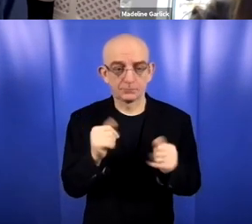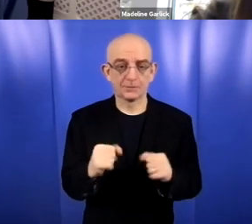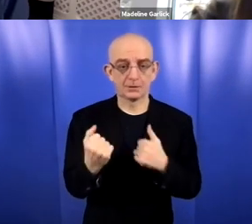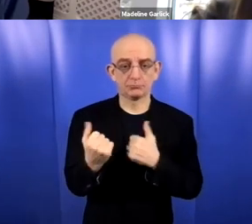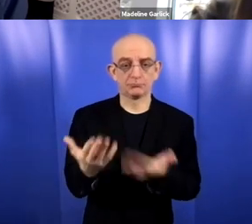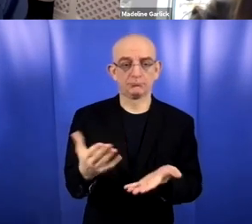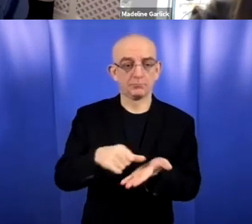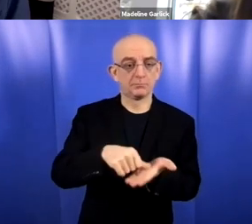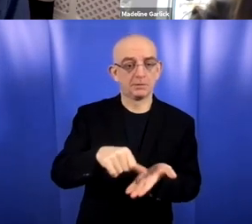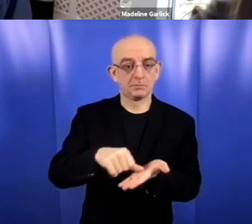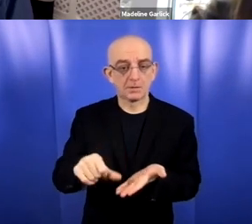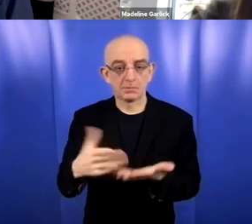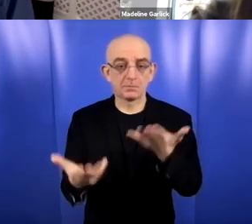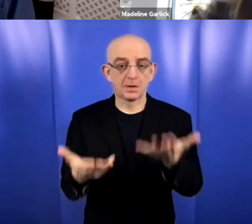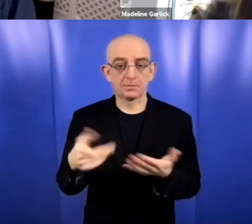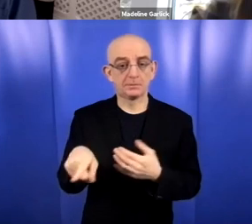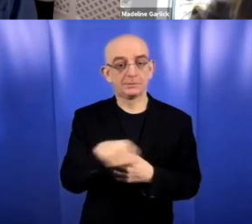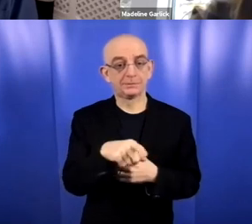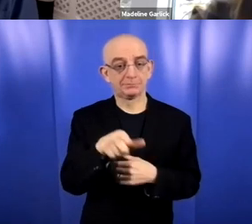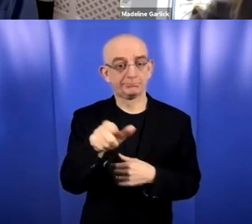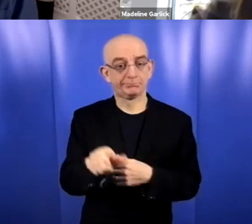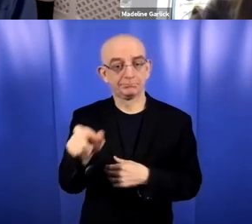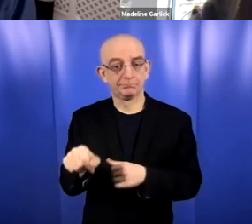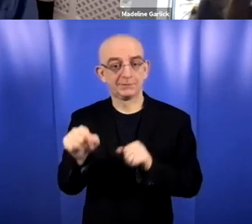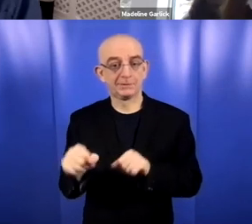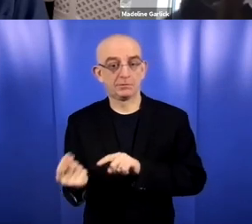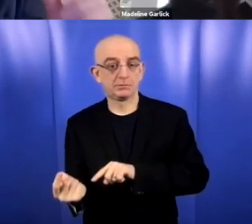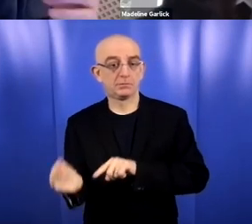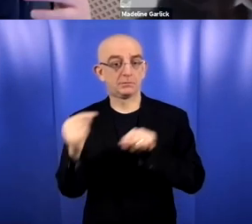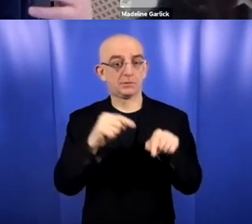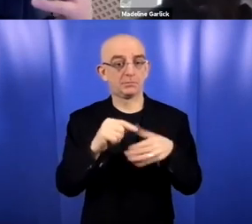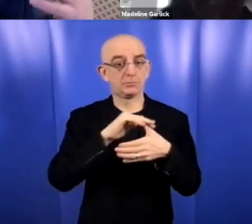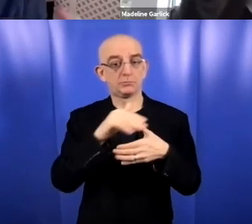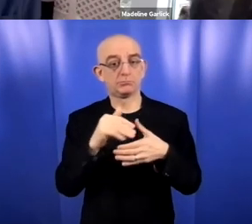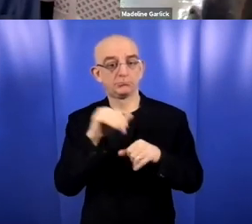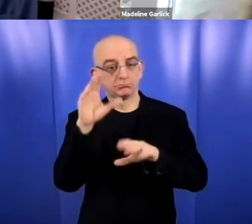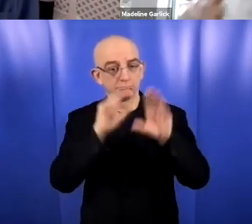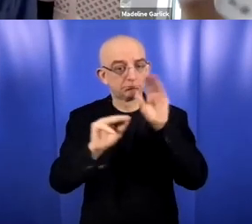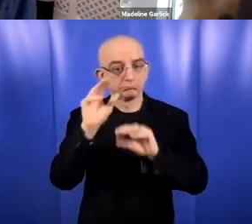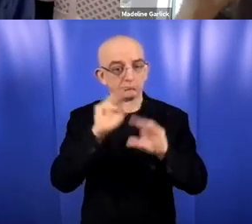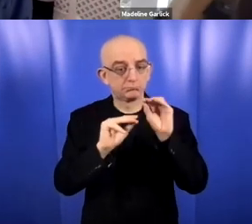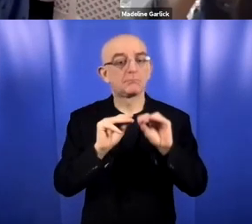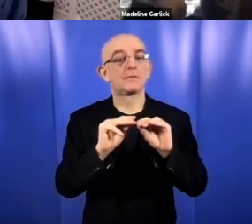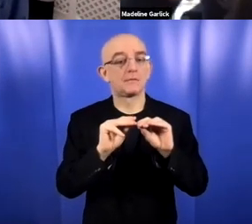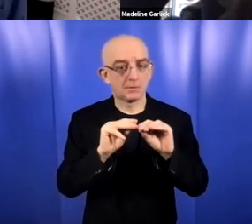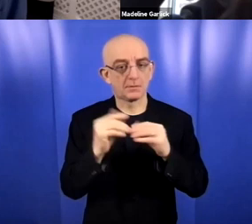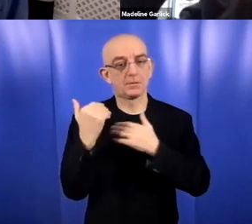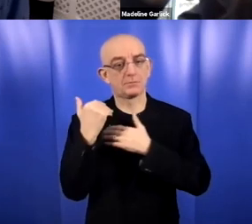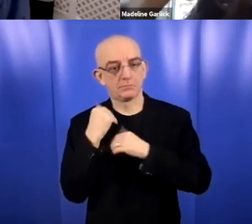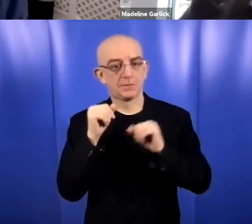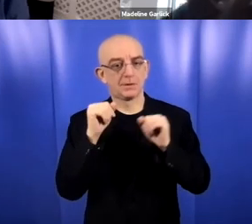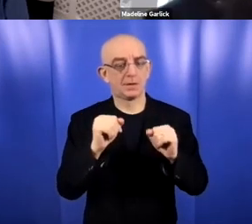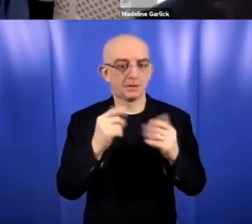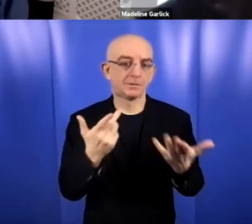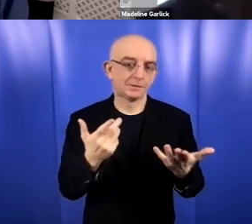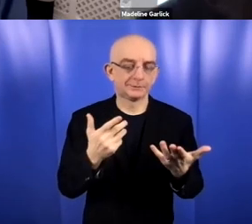initiative, but much more important, and something that COVID-19 has taught us is more